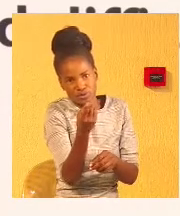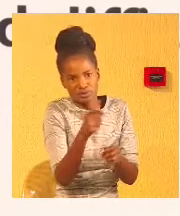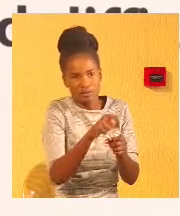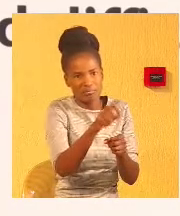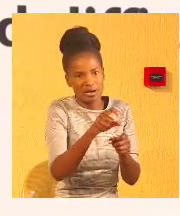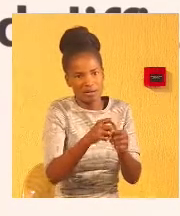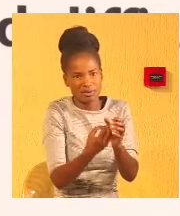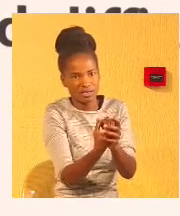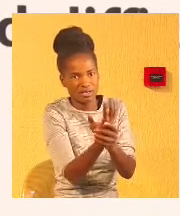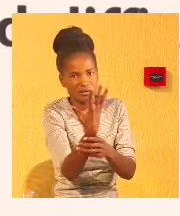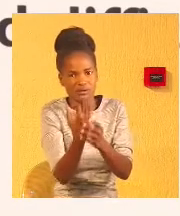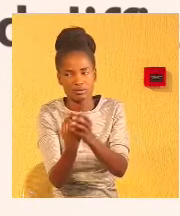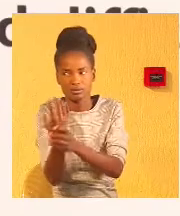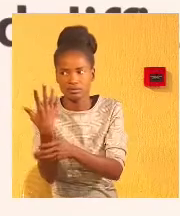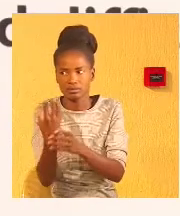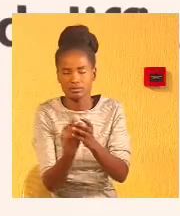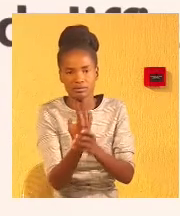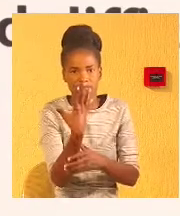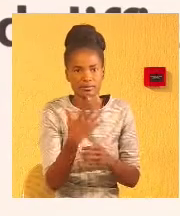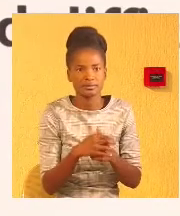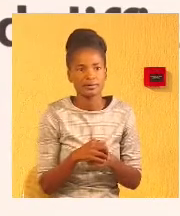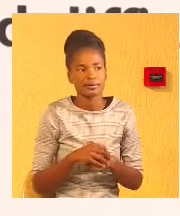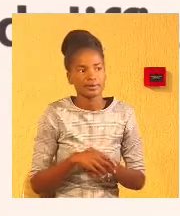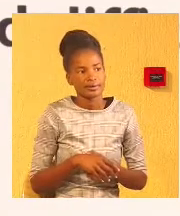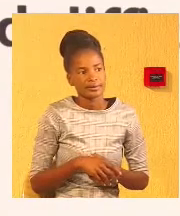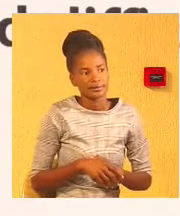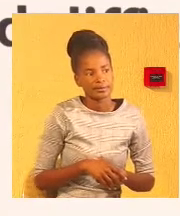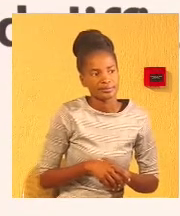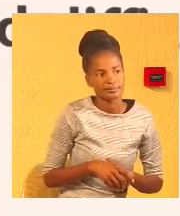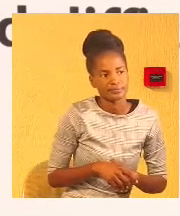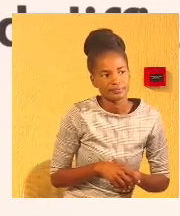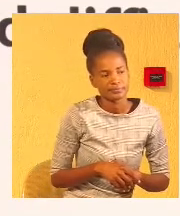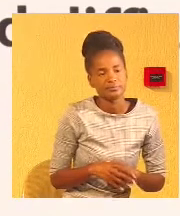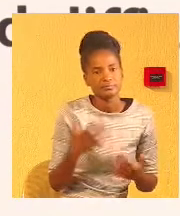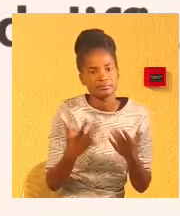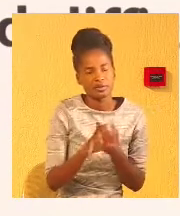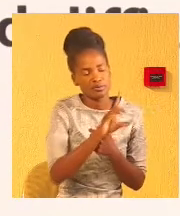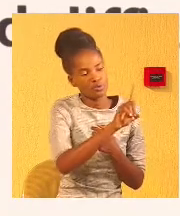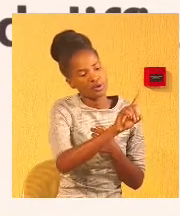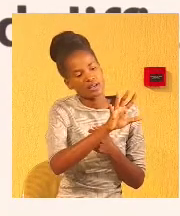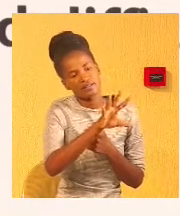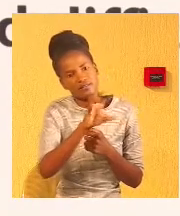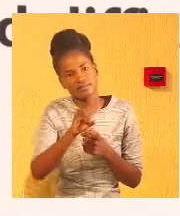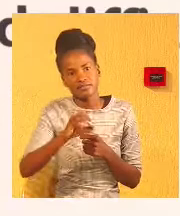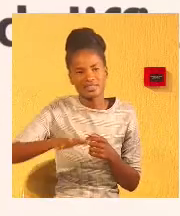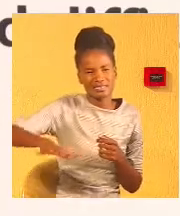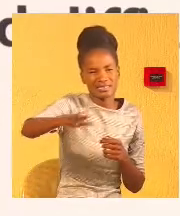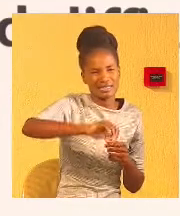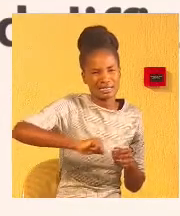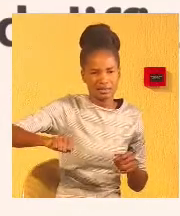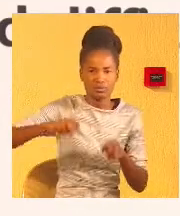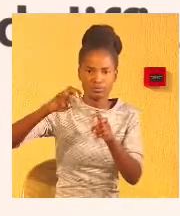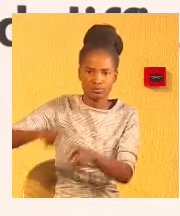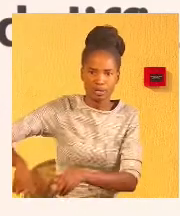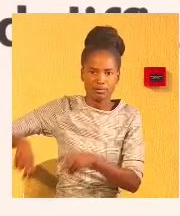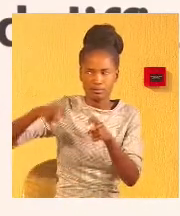in August, September, they should be able to put about 150 hectares under production.